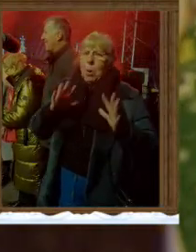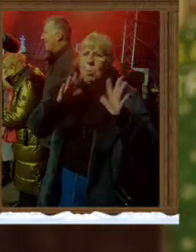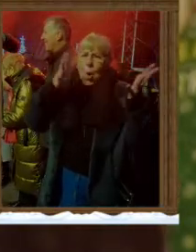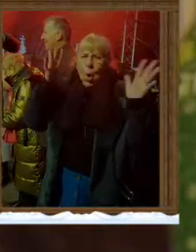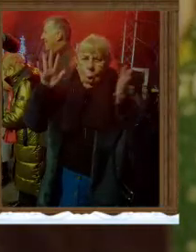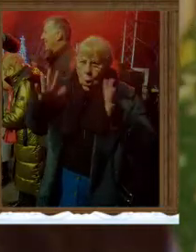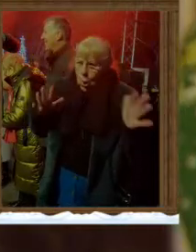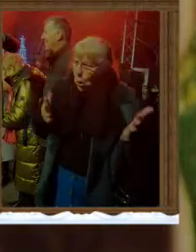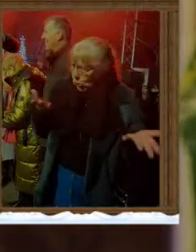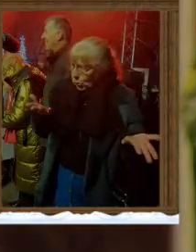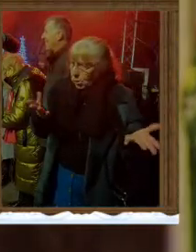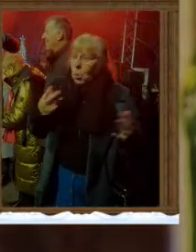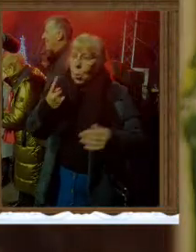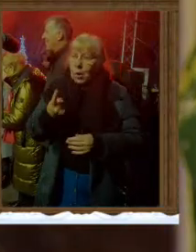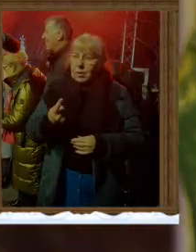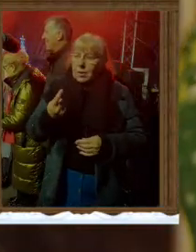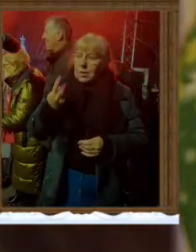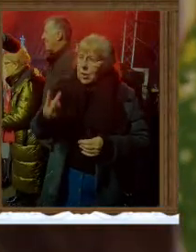cheer.